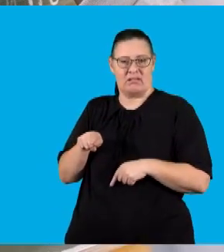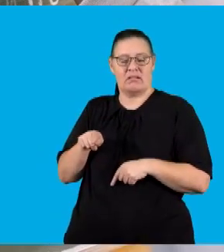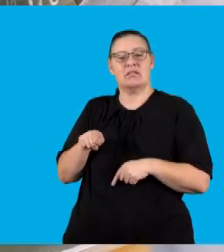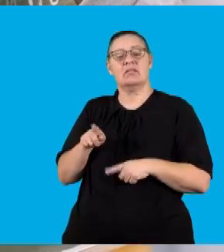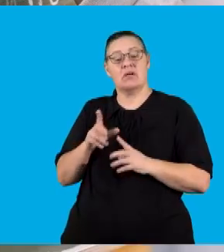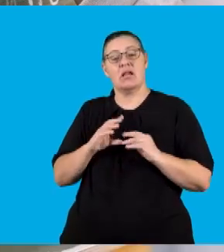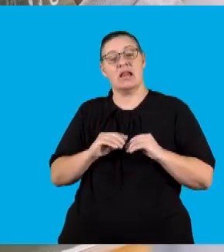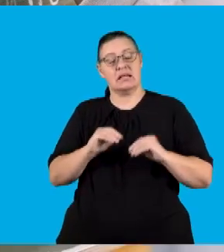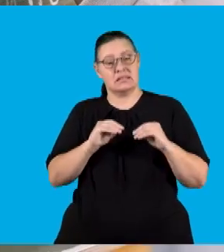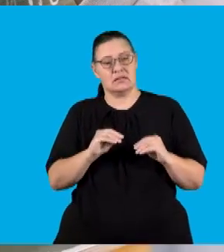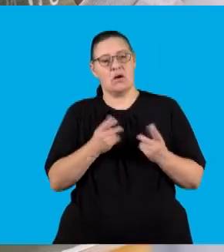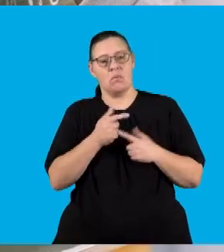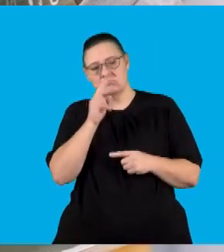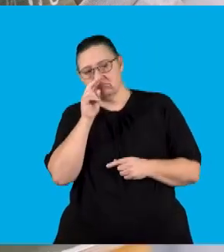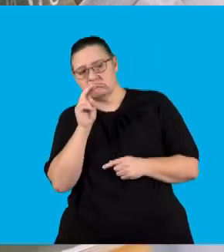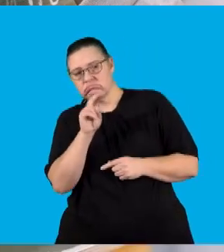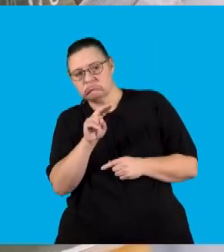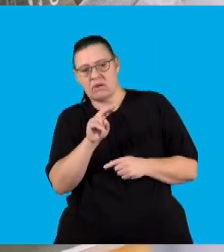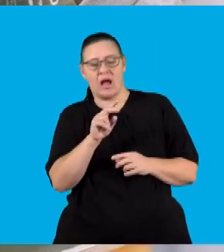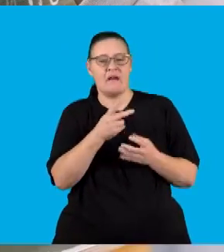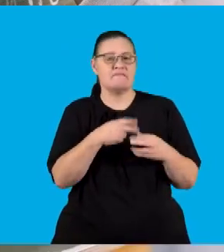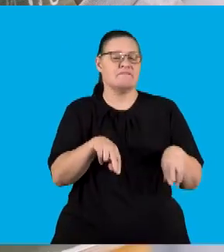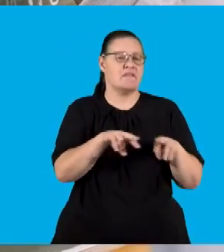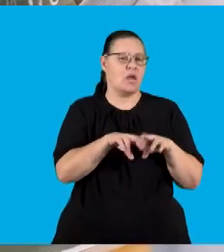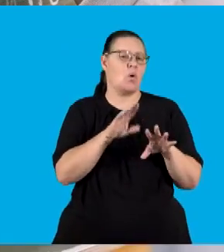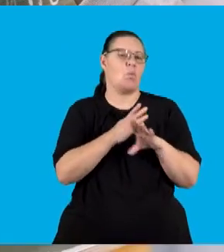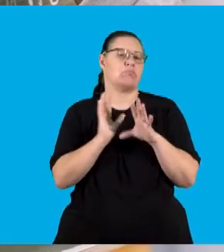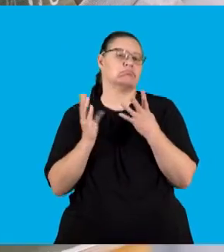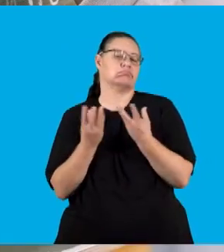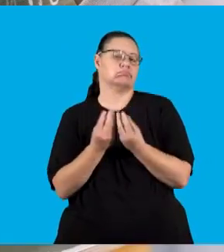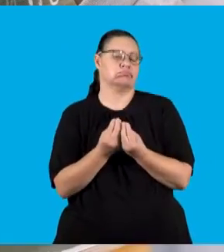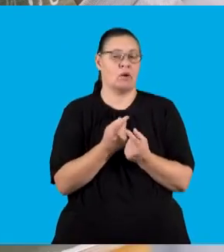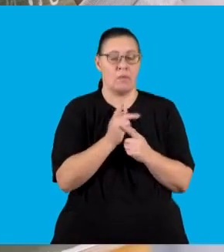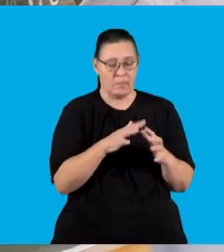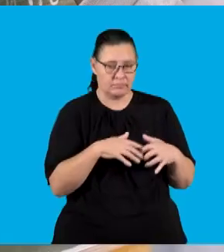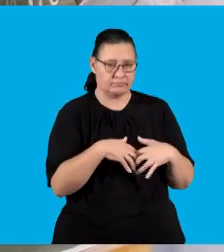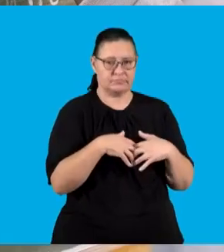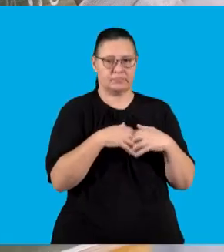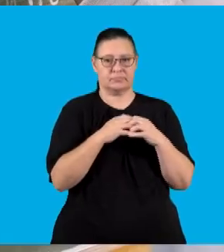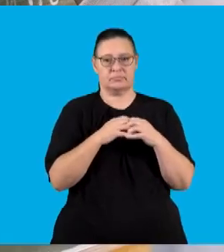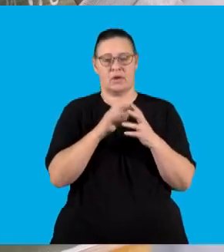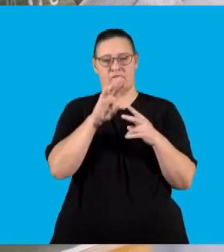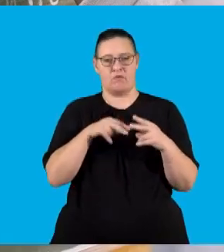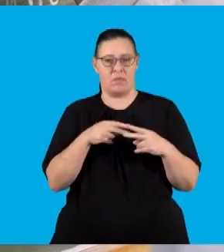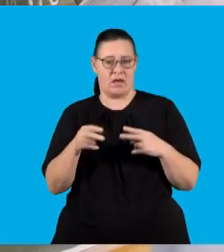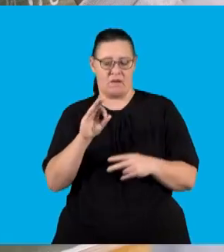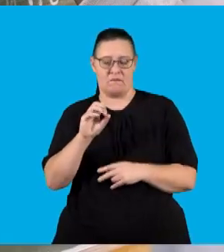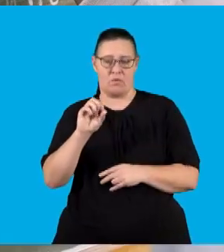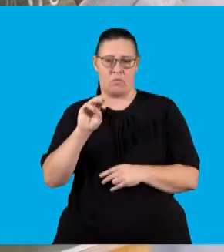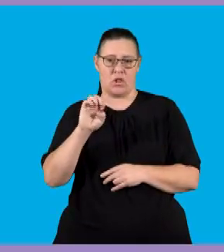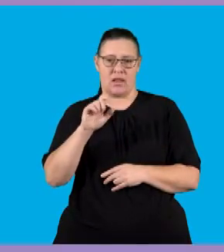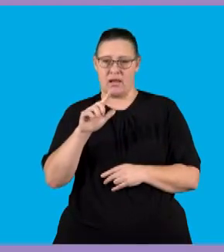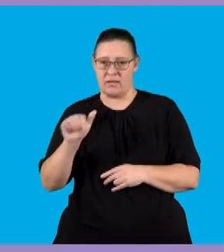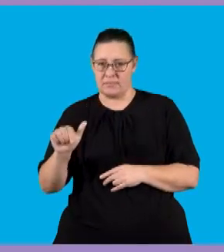other variable. During our lesson, we will see how these values work together to form a